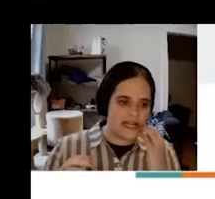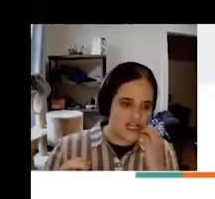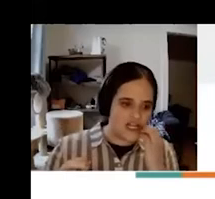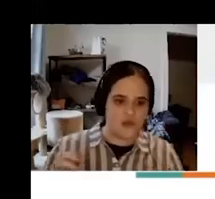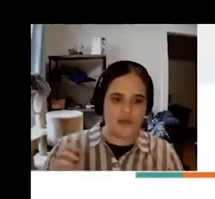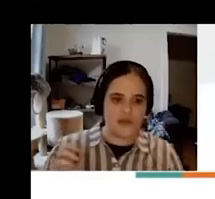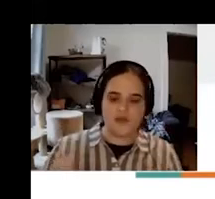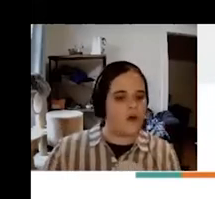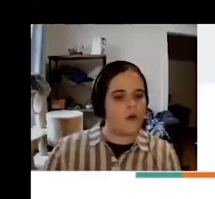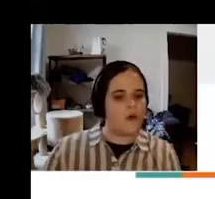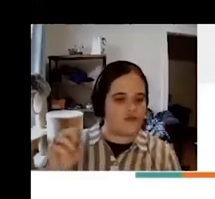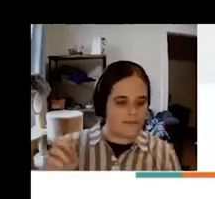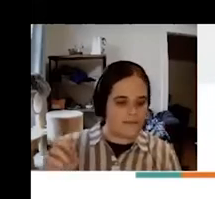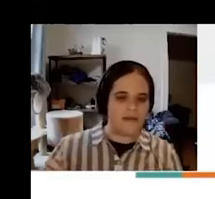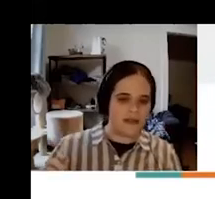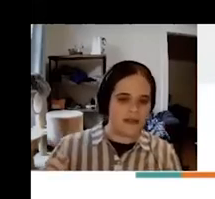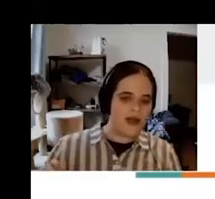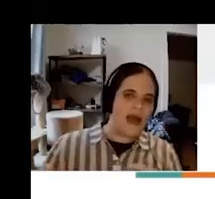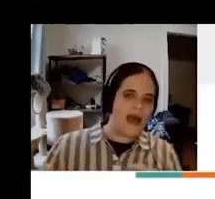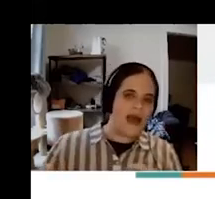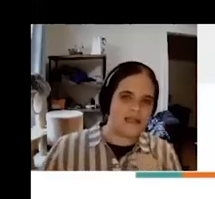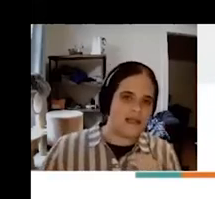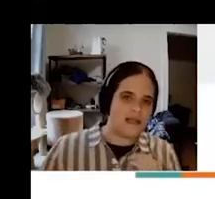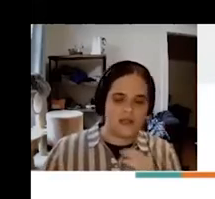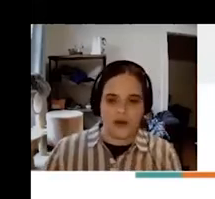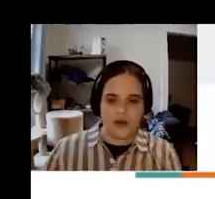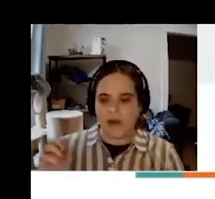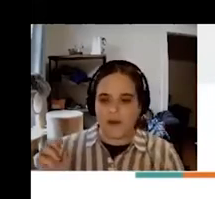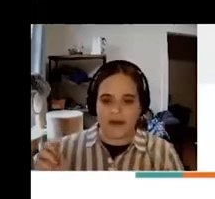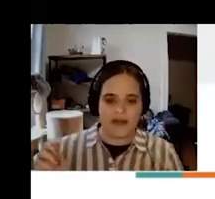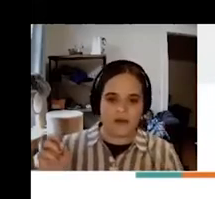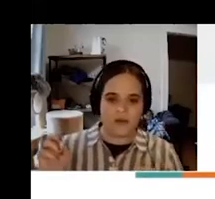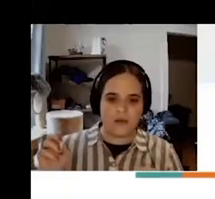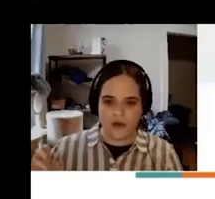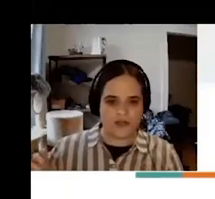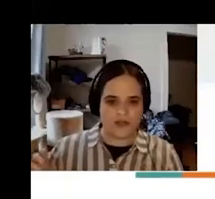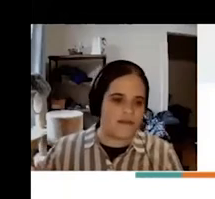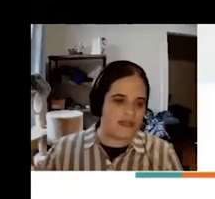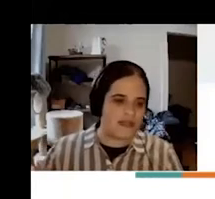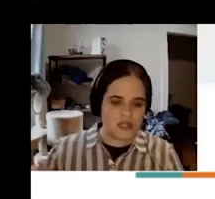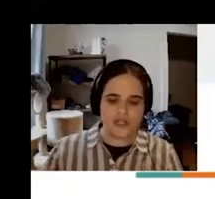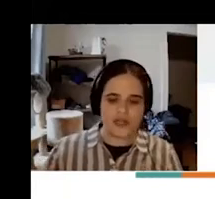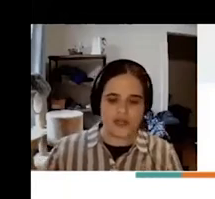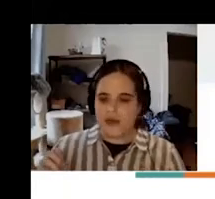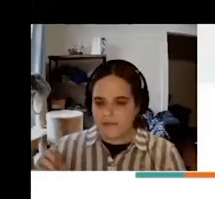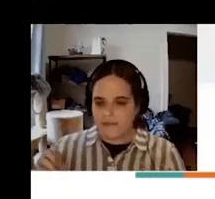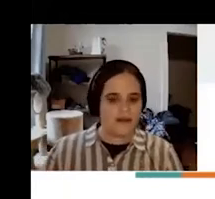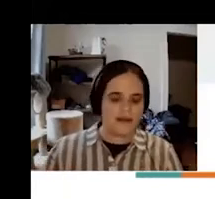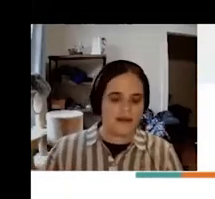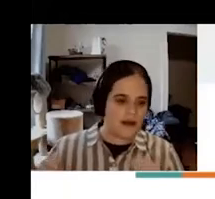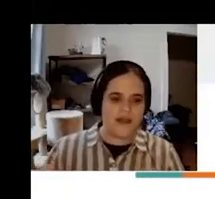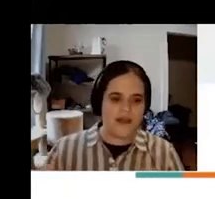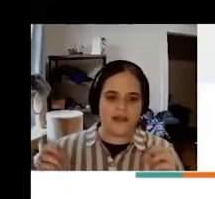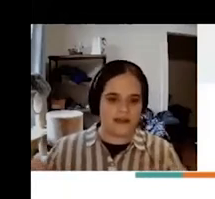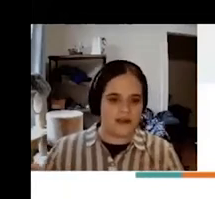those annotations, so a user can open a drop-down menu and select, well, I want to hear where the cars are in this image. So I